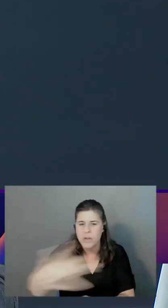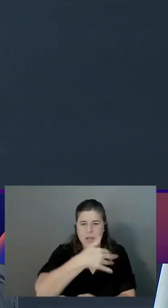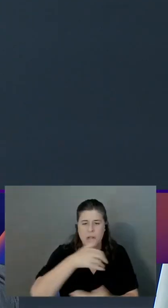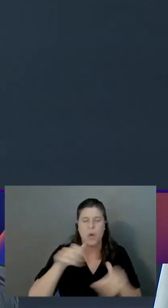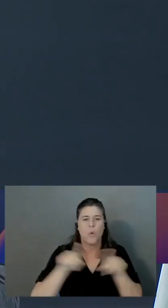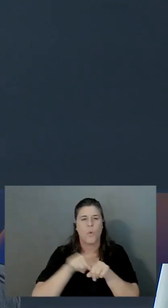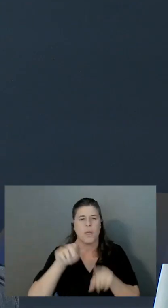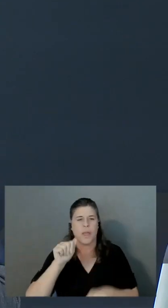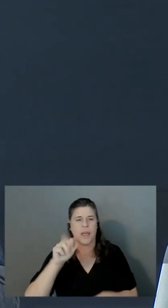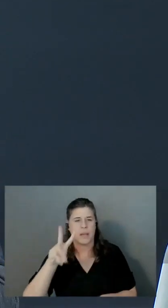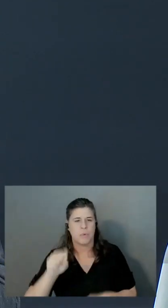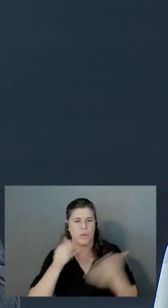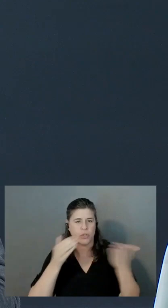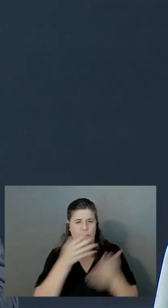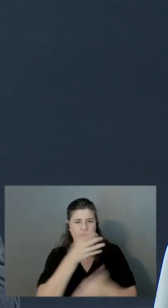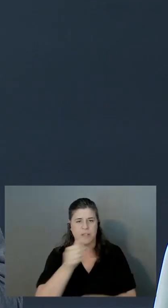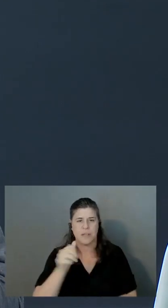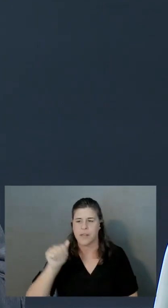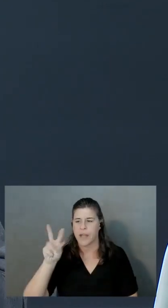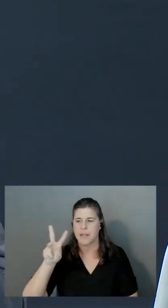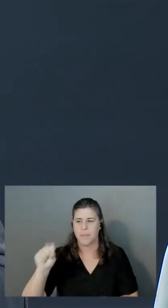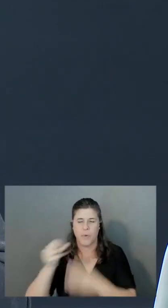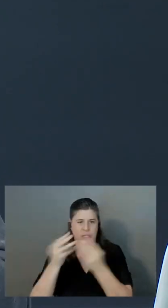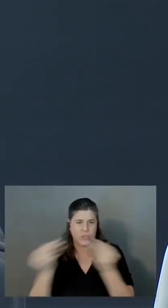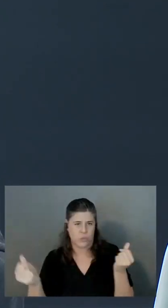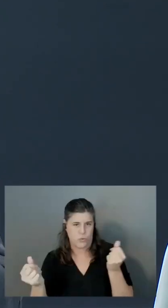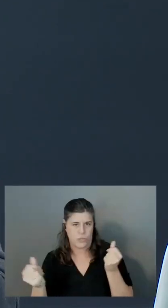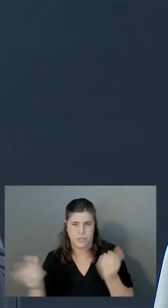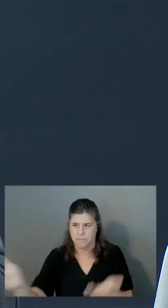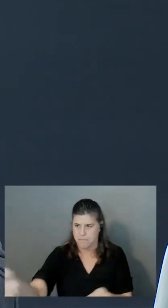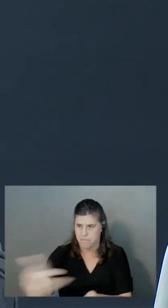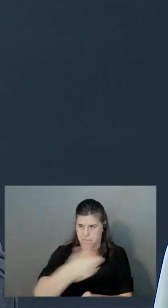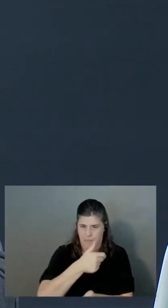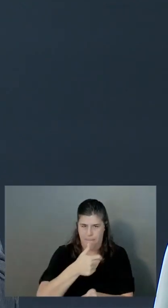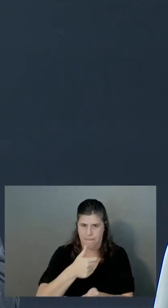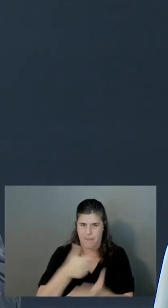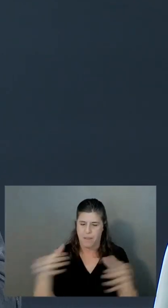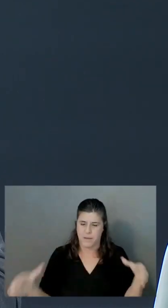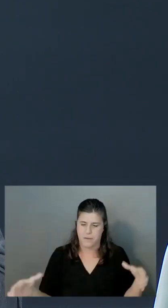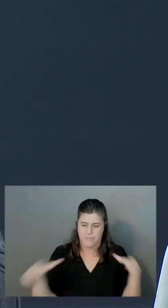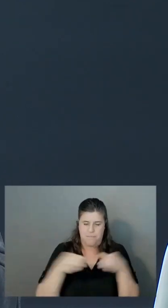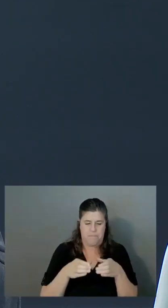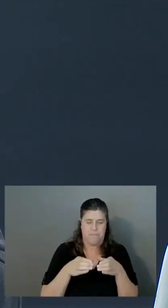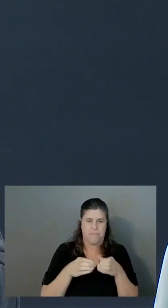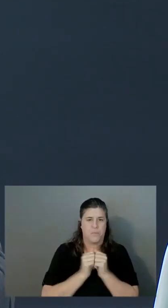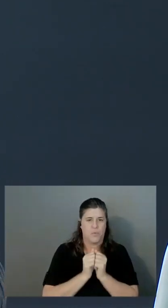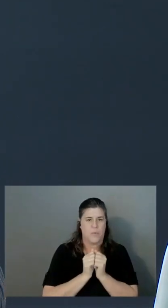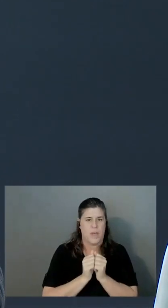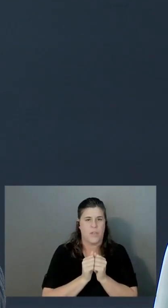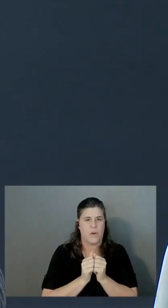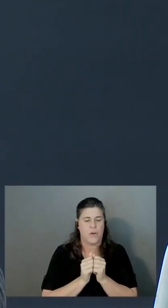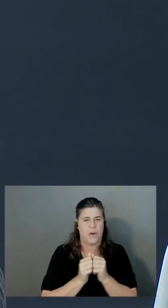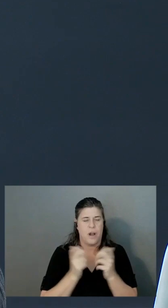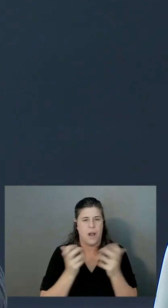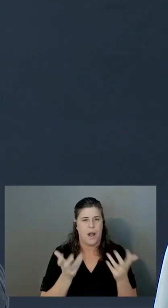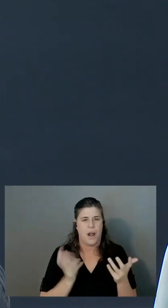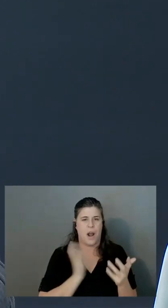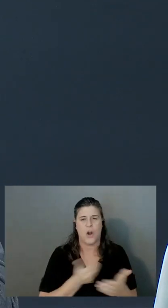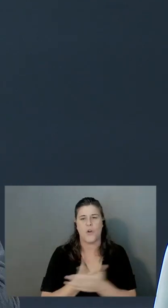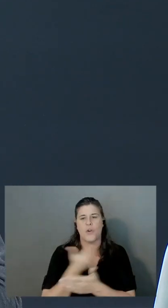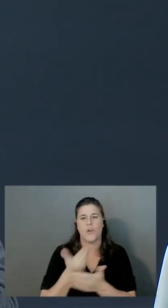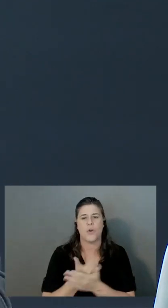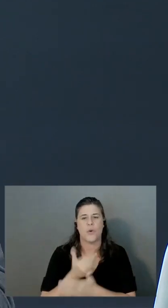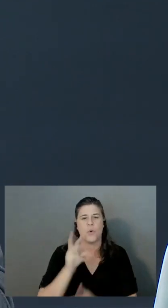and AWS solutions. And we kind of bundled this all together on our new website